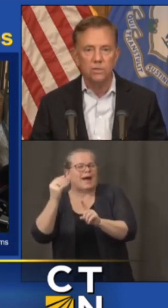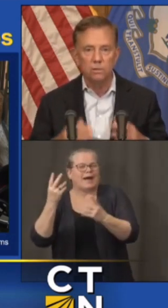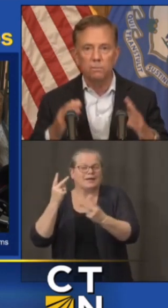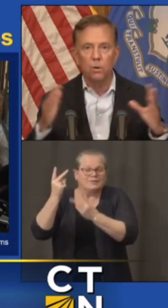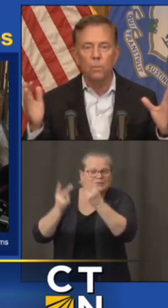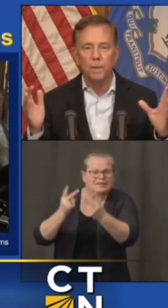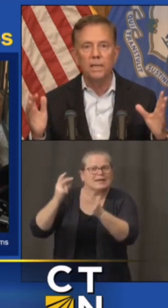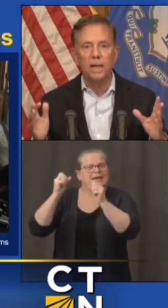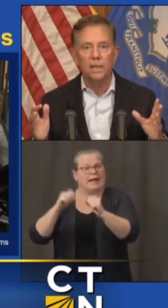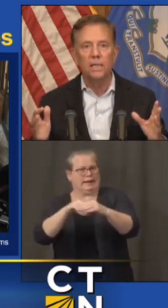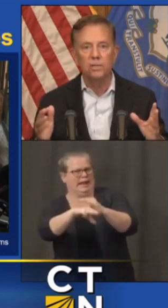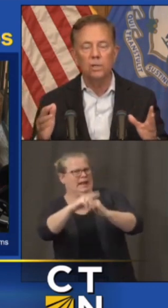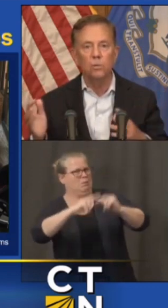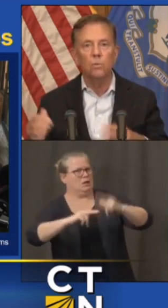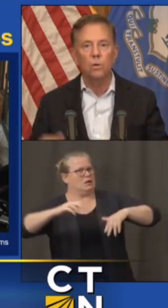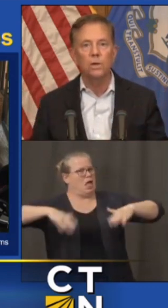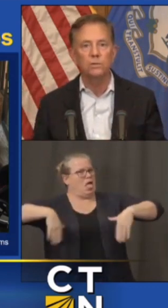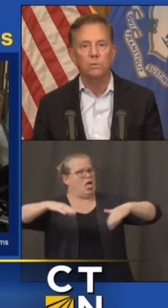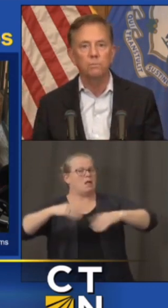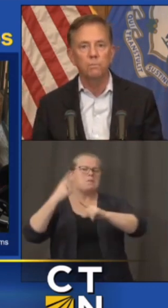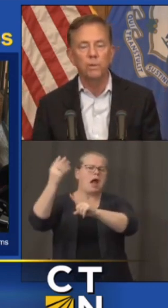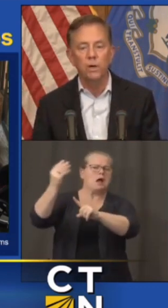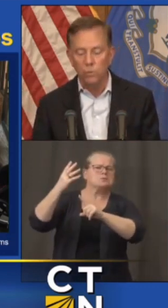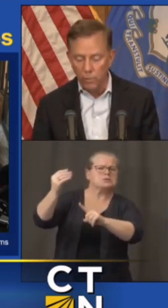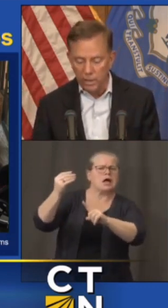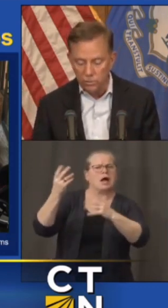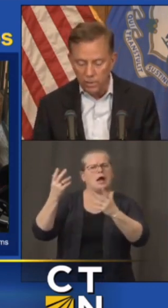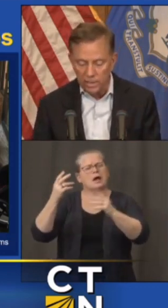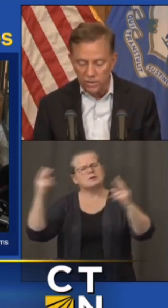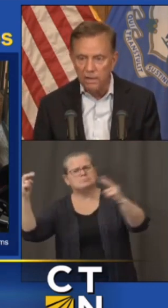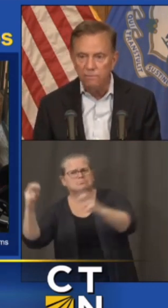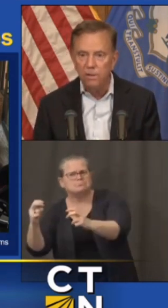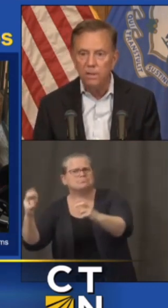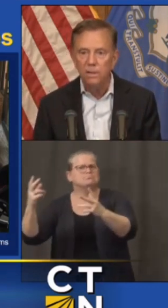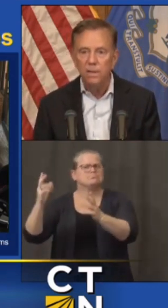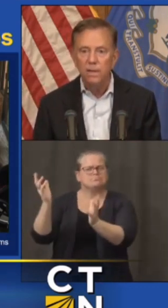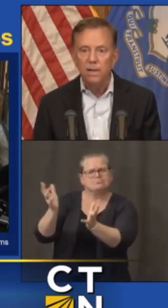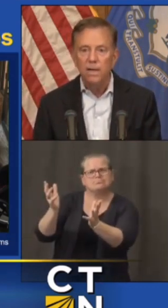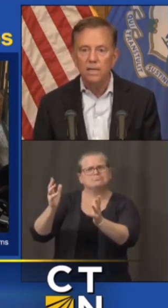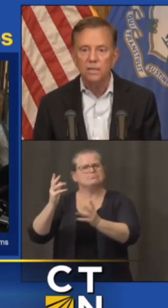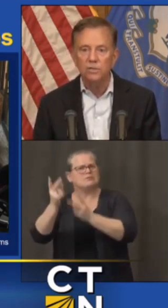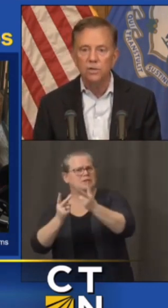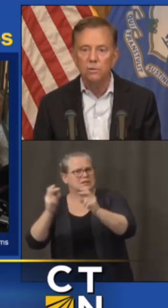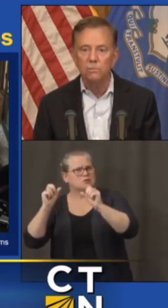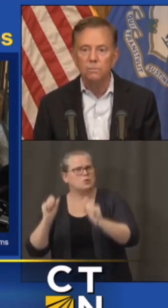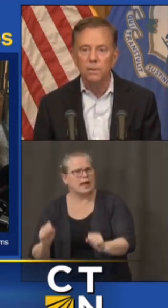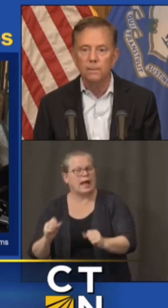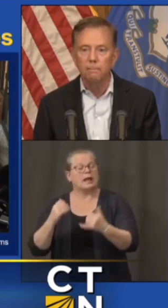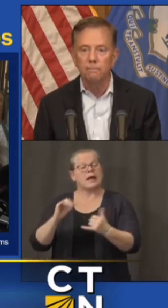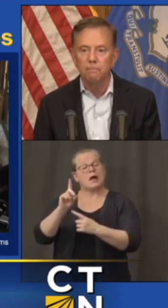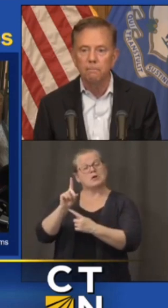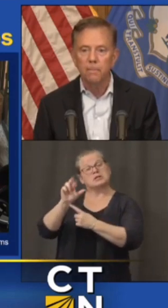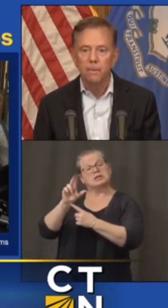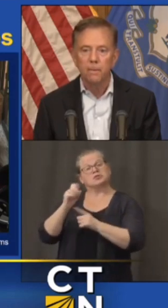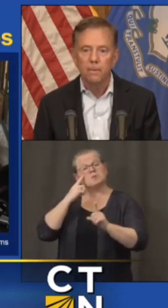now is opening that lens a little more, because we know that we can do that safely. And so